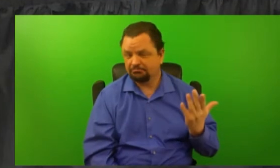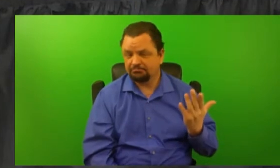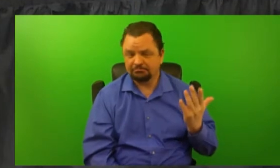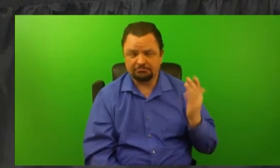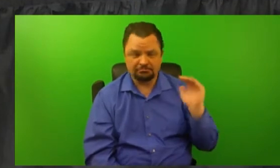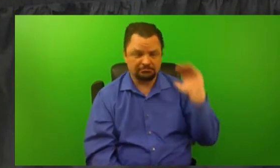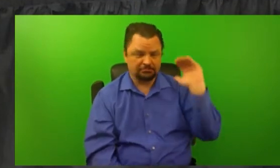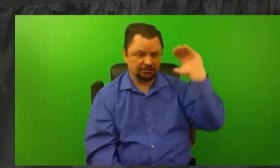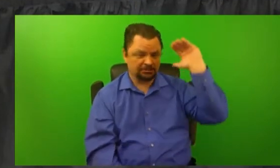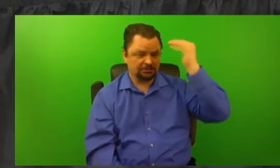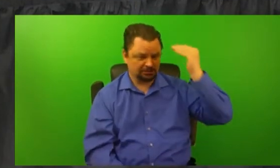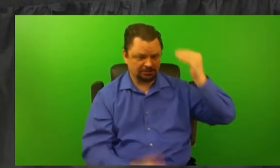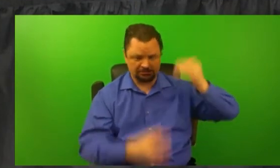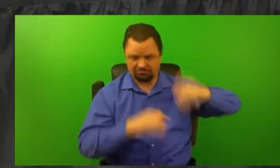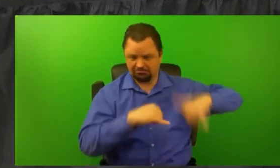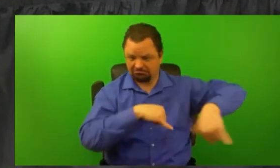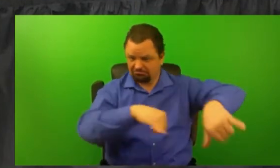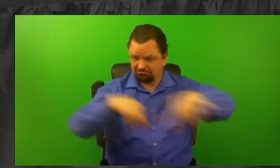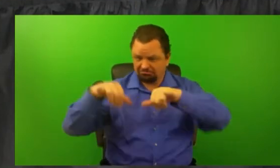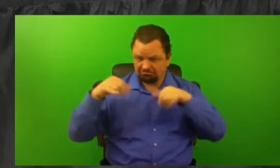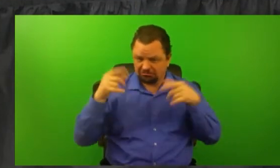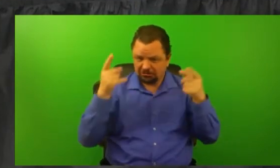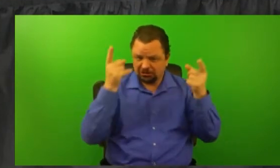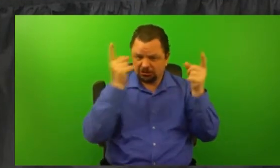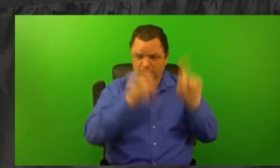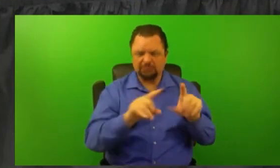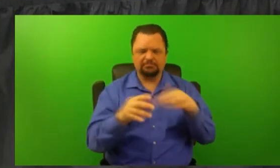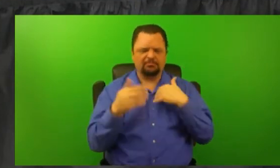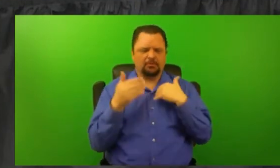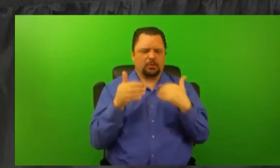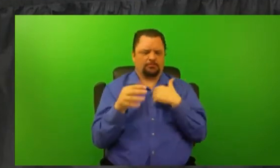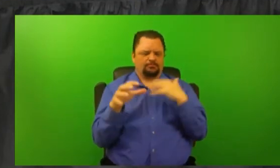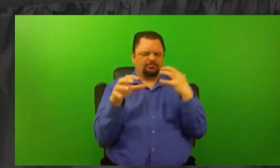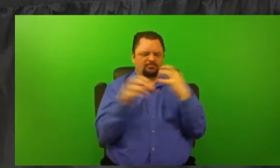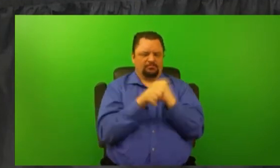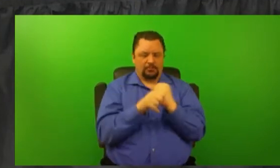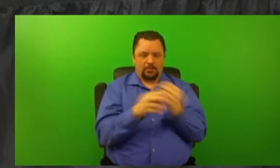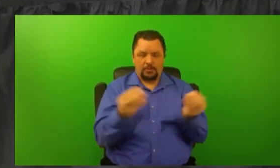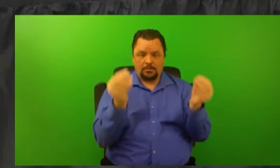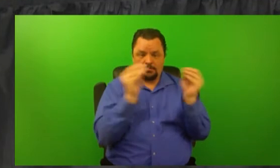that more information is better than less. Having the